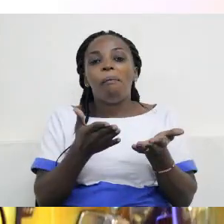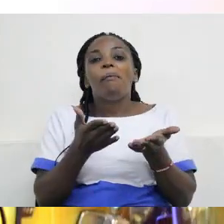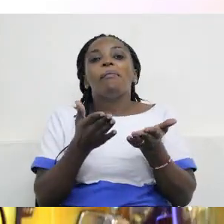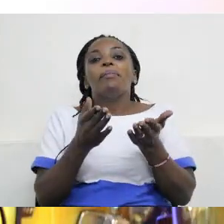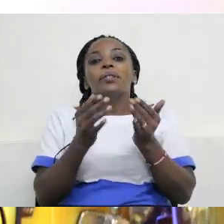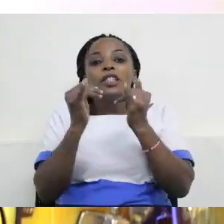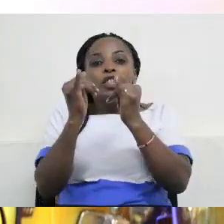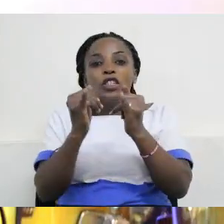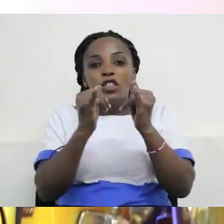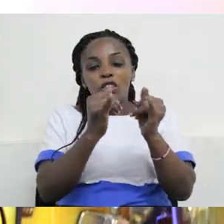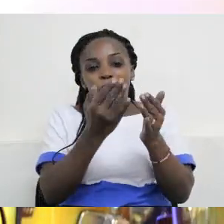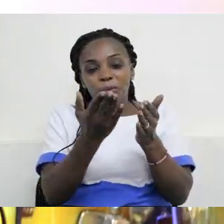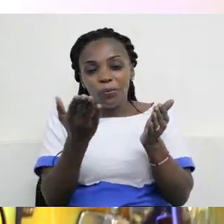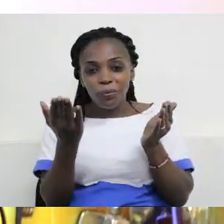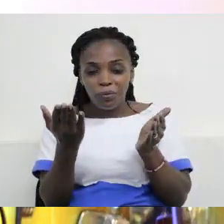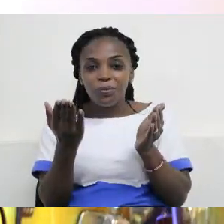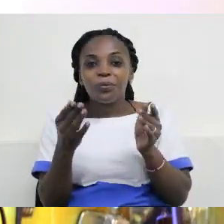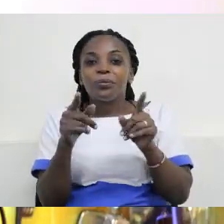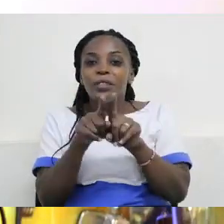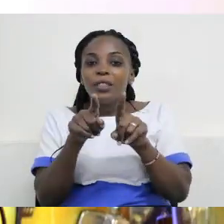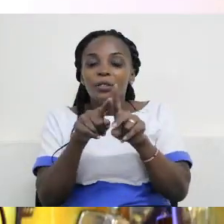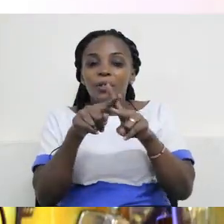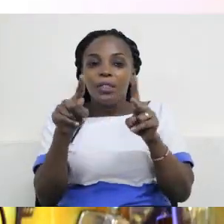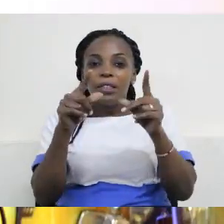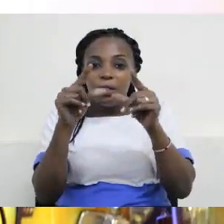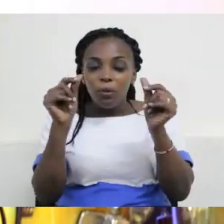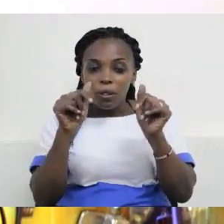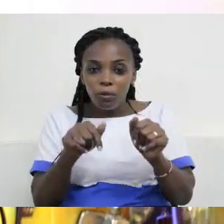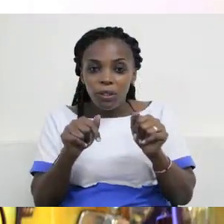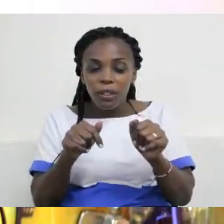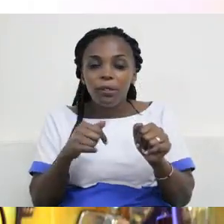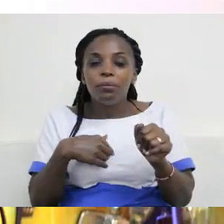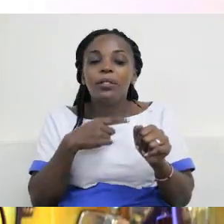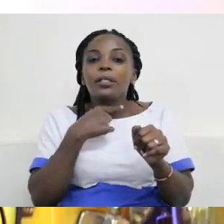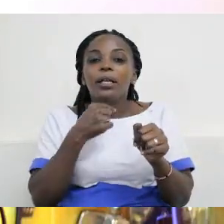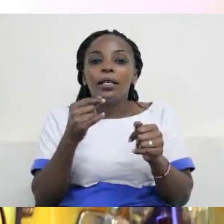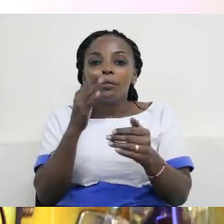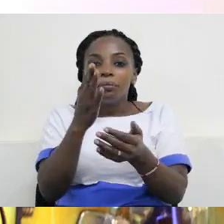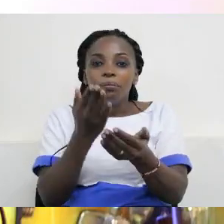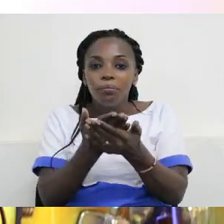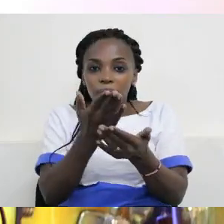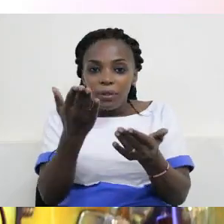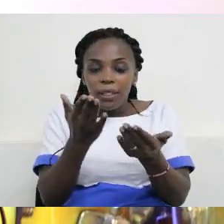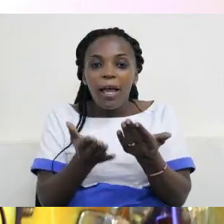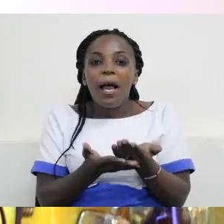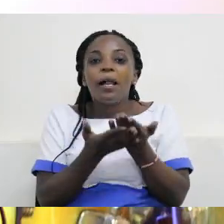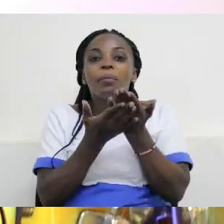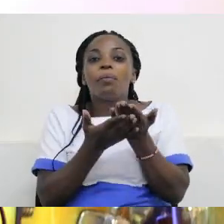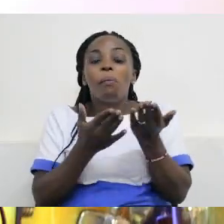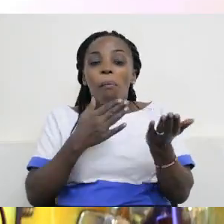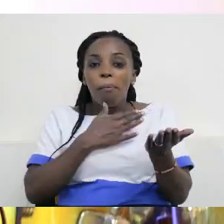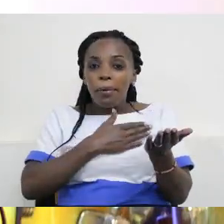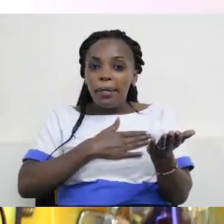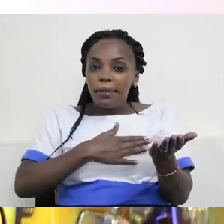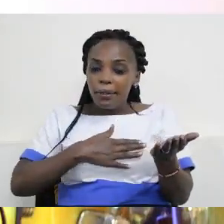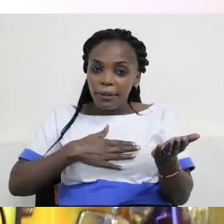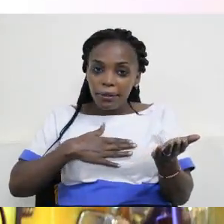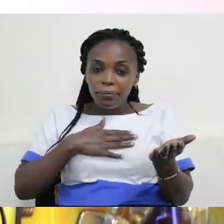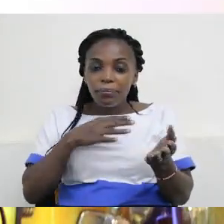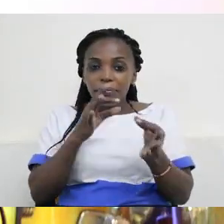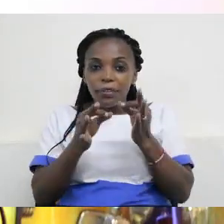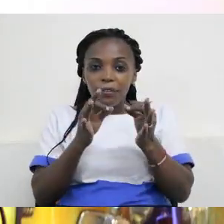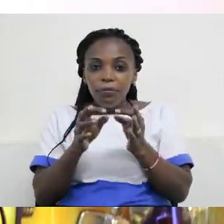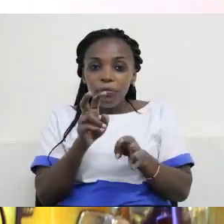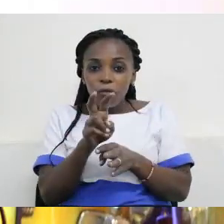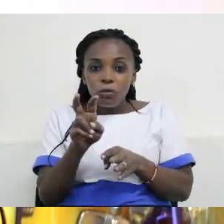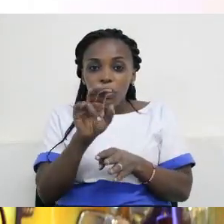each one of you. As we get into the word for today, I would like to request your help here. Please, if you are